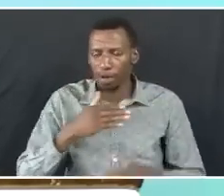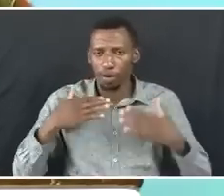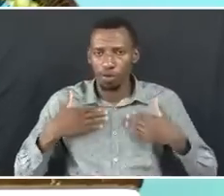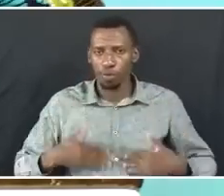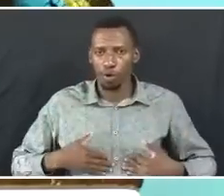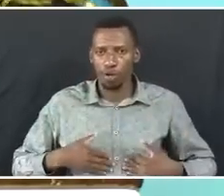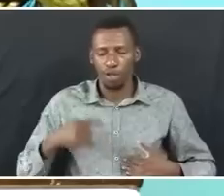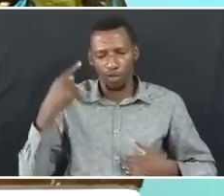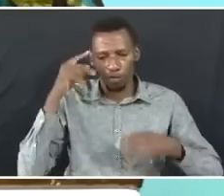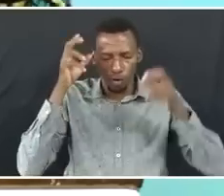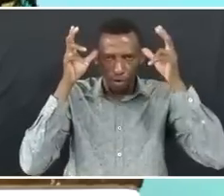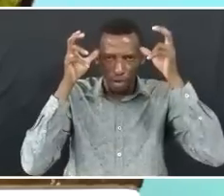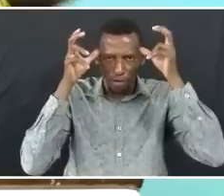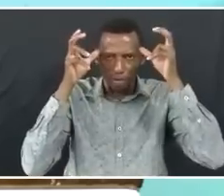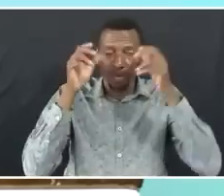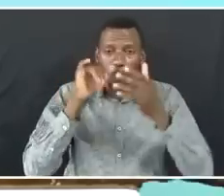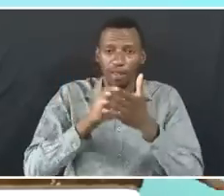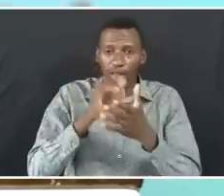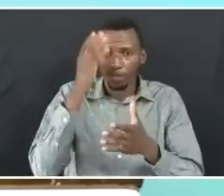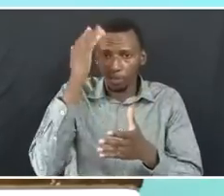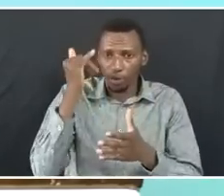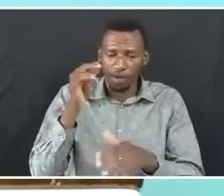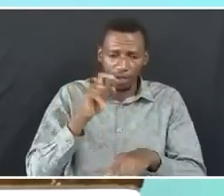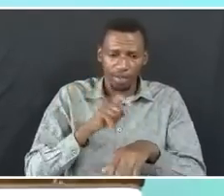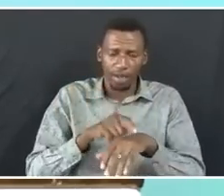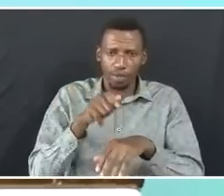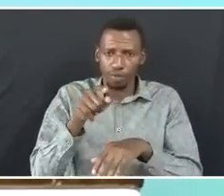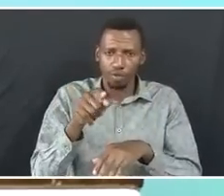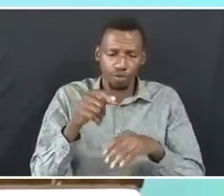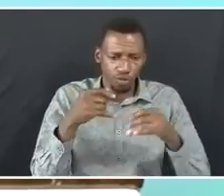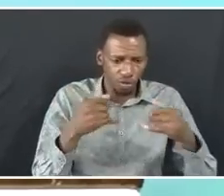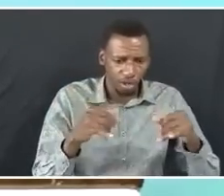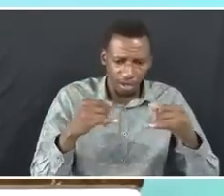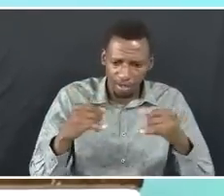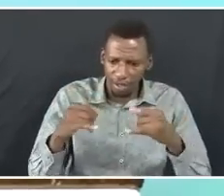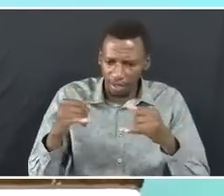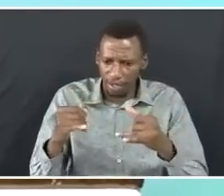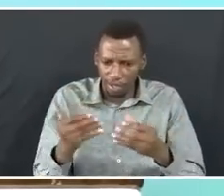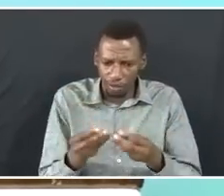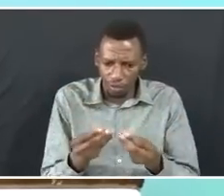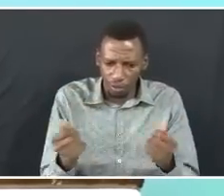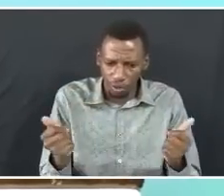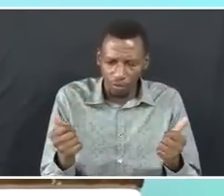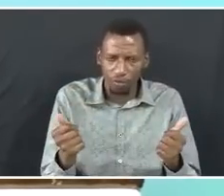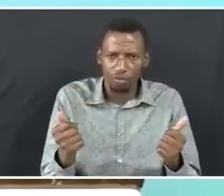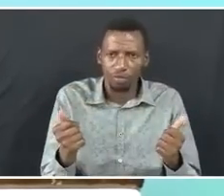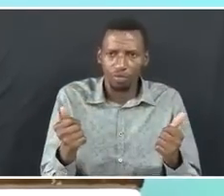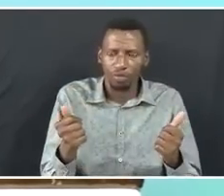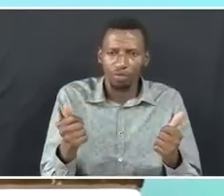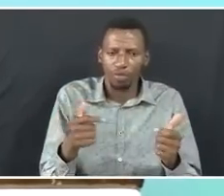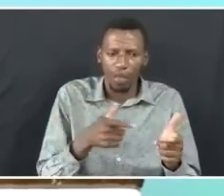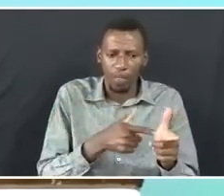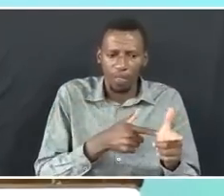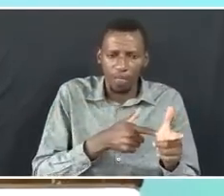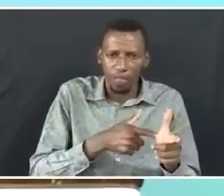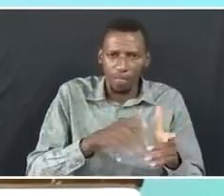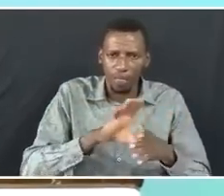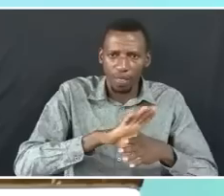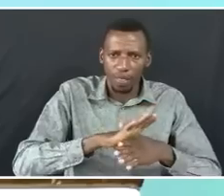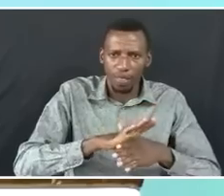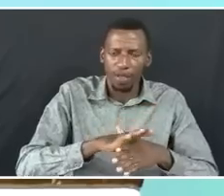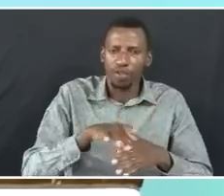And that is why when you're dealing with homosexuality, you can never, never, get me right, you will